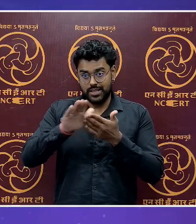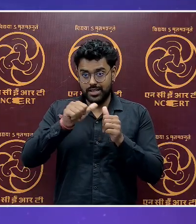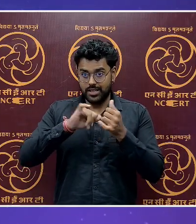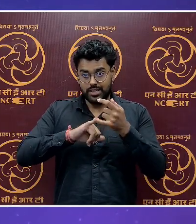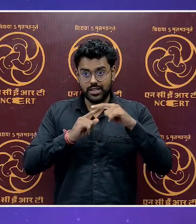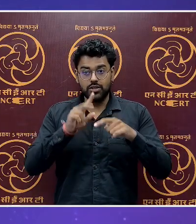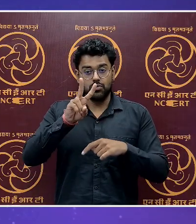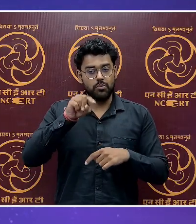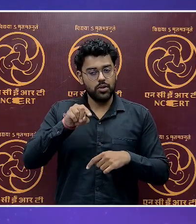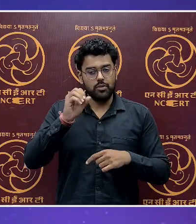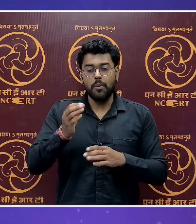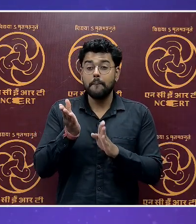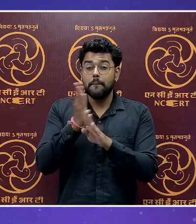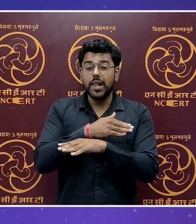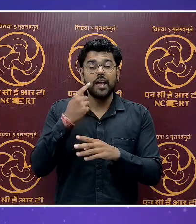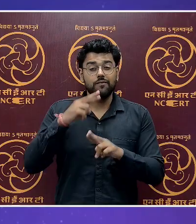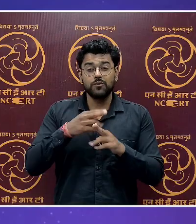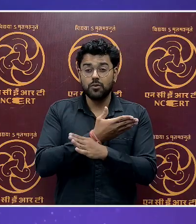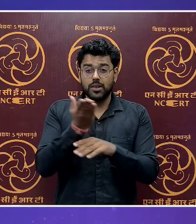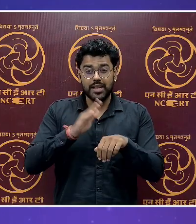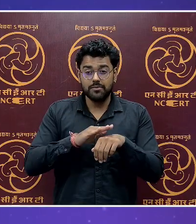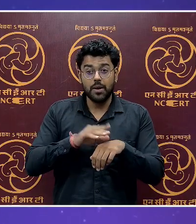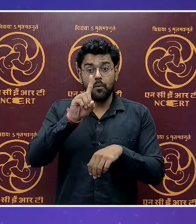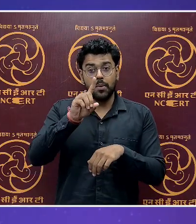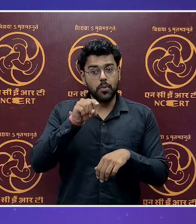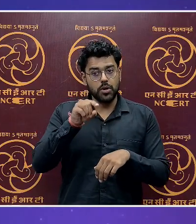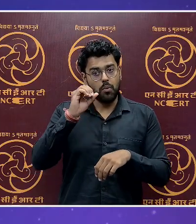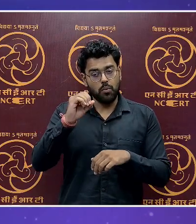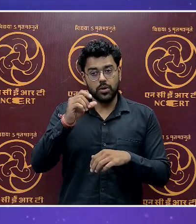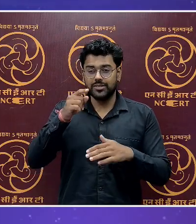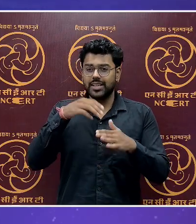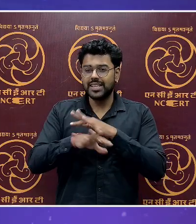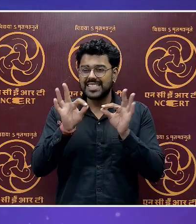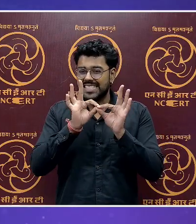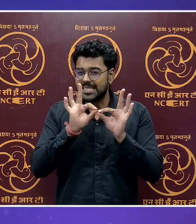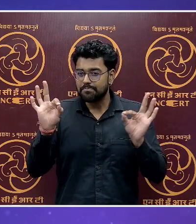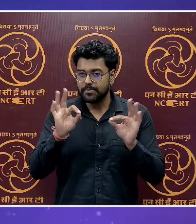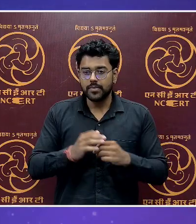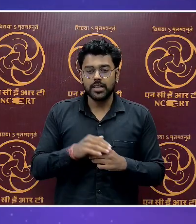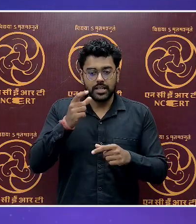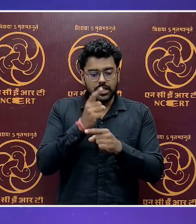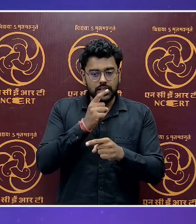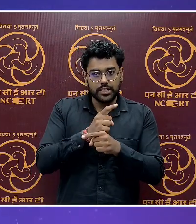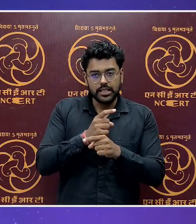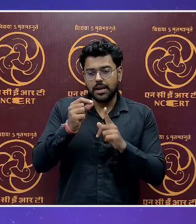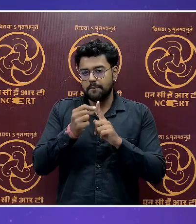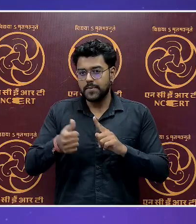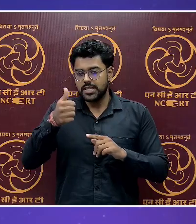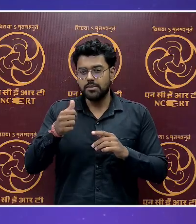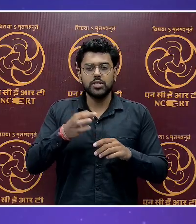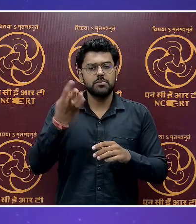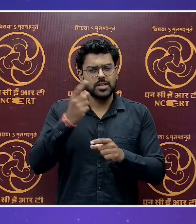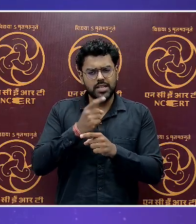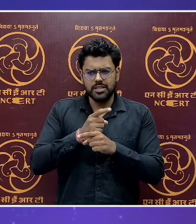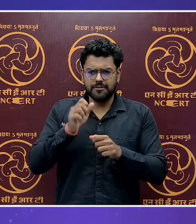here. Previously, if you see that in PRASHAST 1.0, there is a simple platform where the teachers and principals and special educators